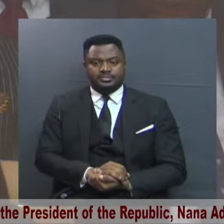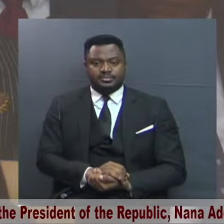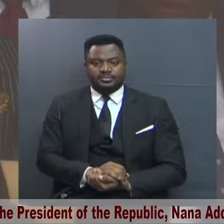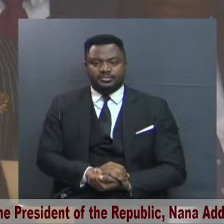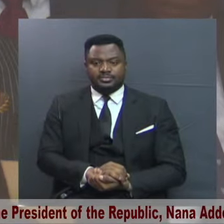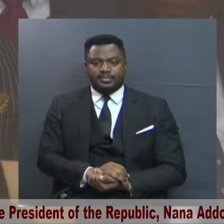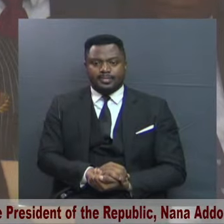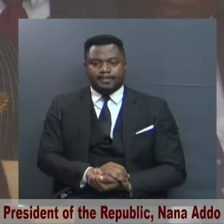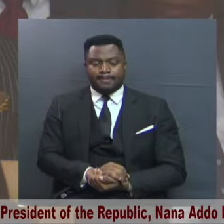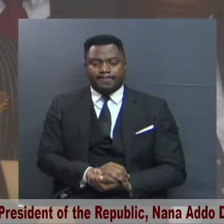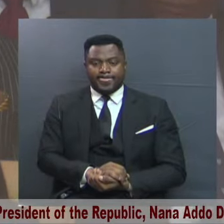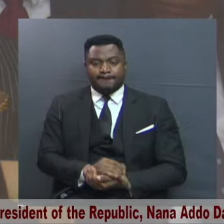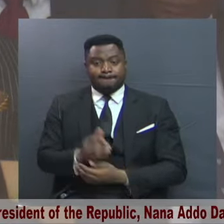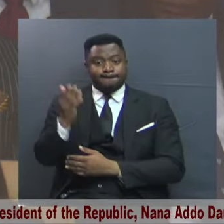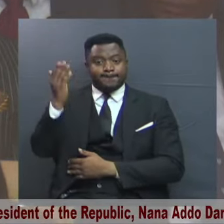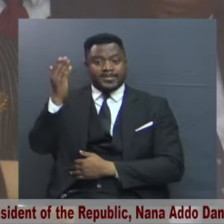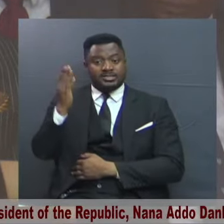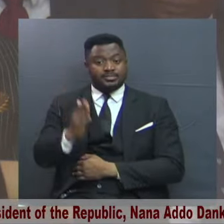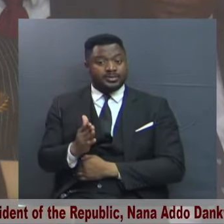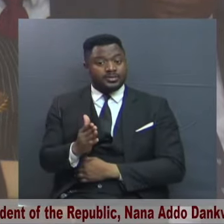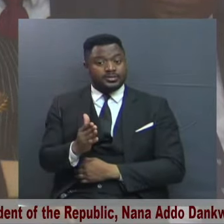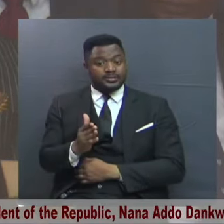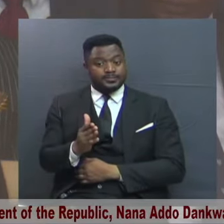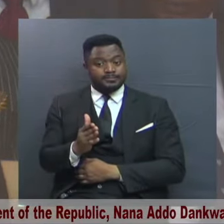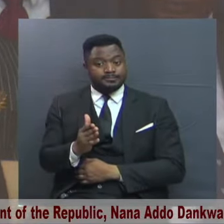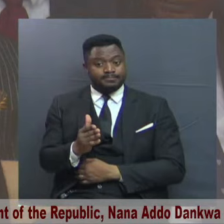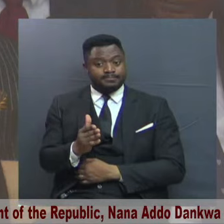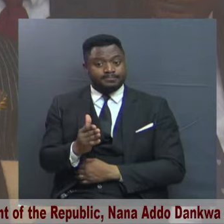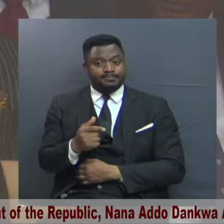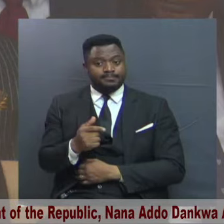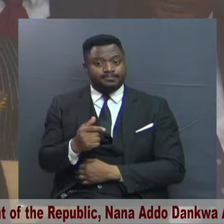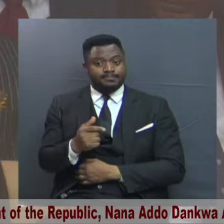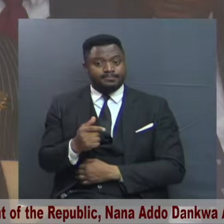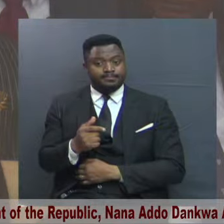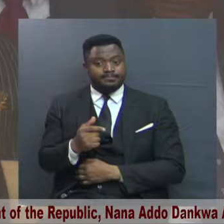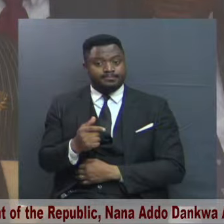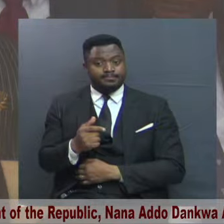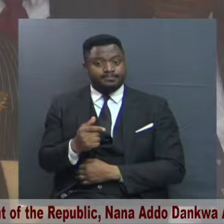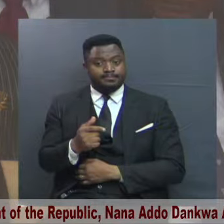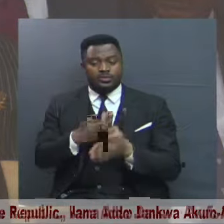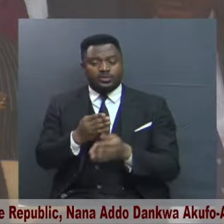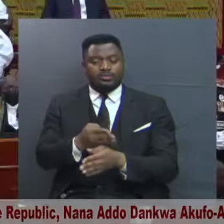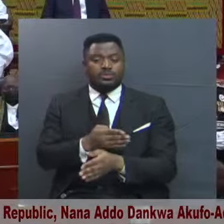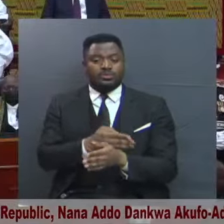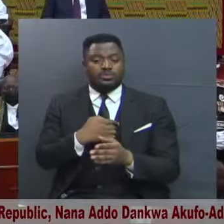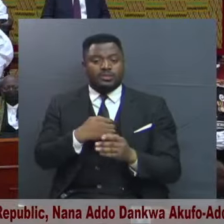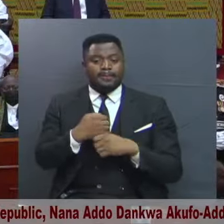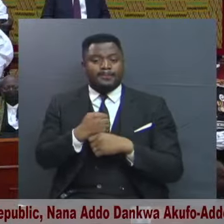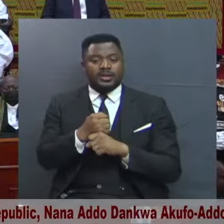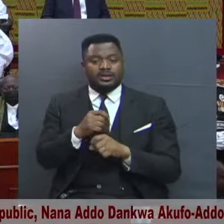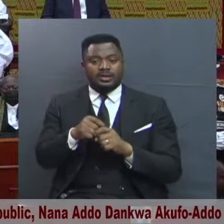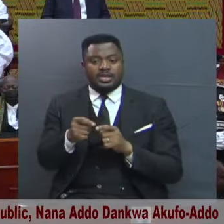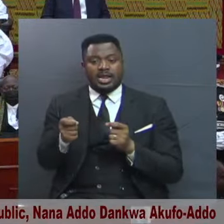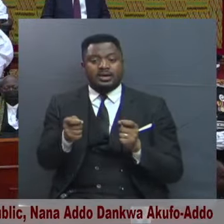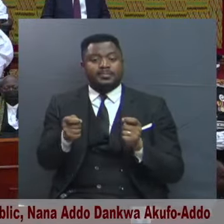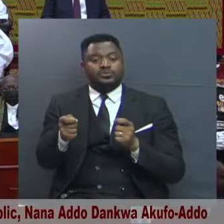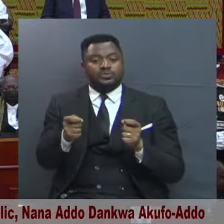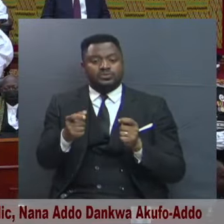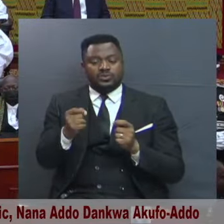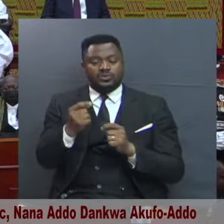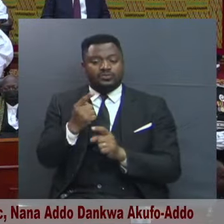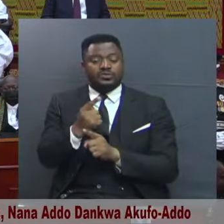pride Mr Mr Speaker I'm pleased to report on the progress we're making in in the administration